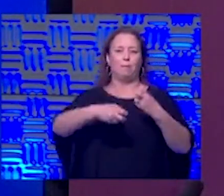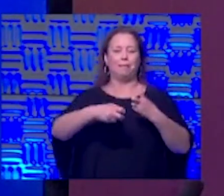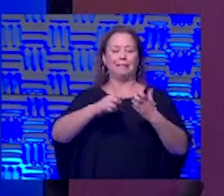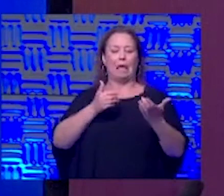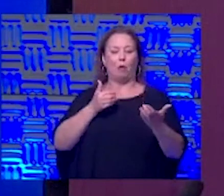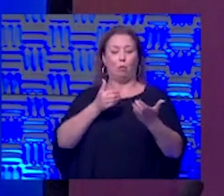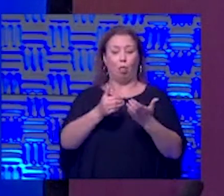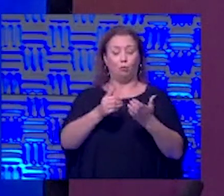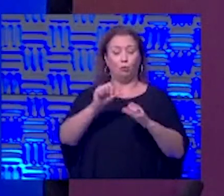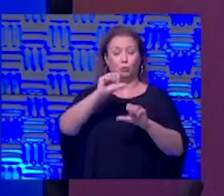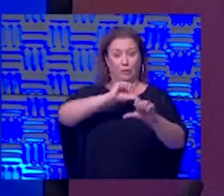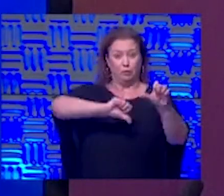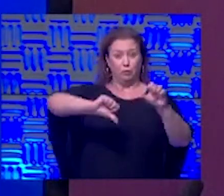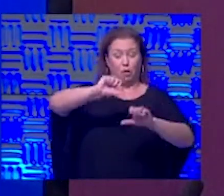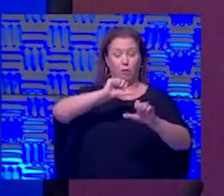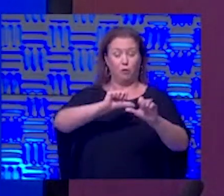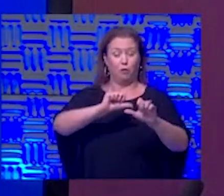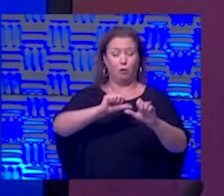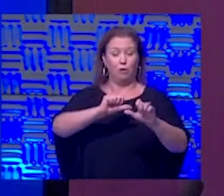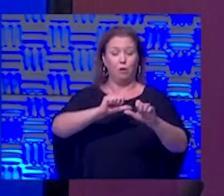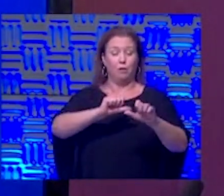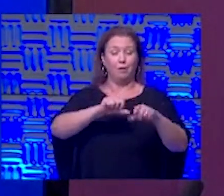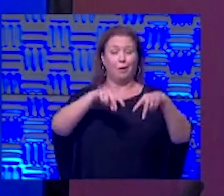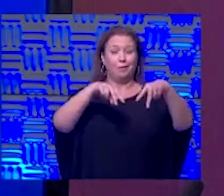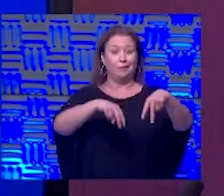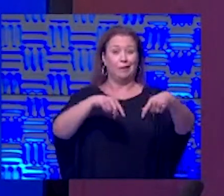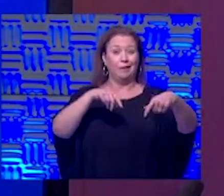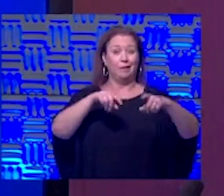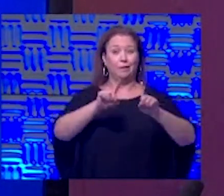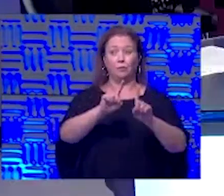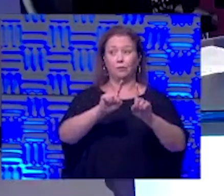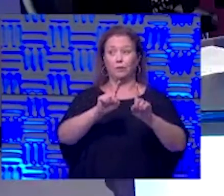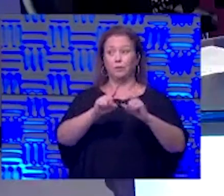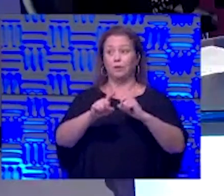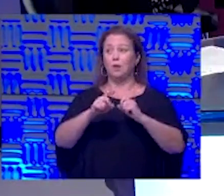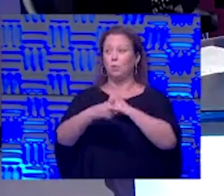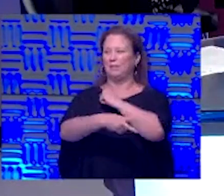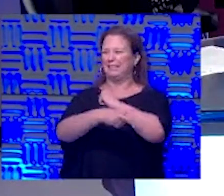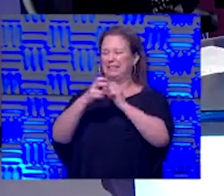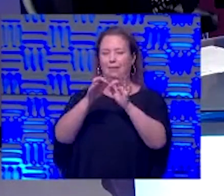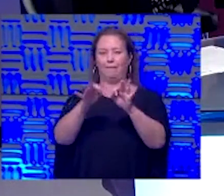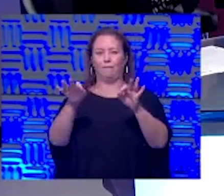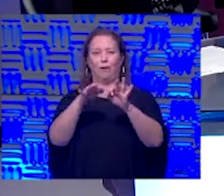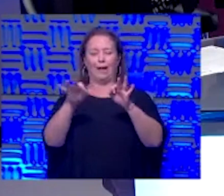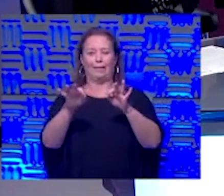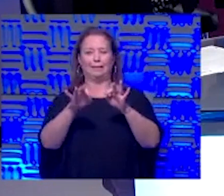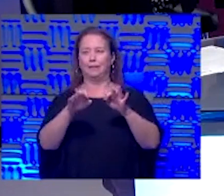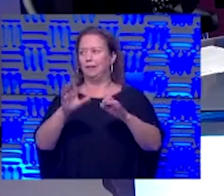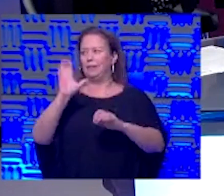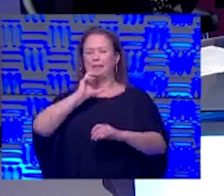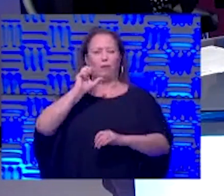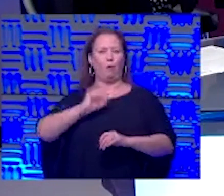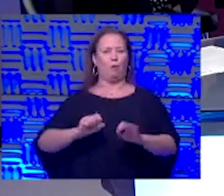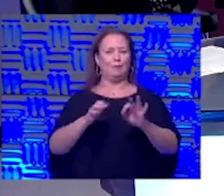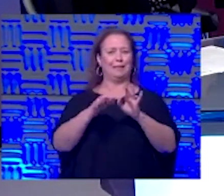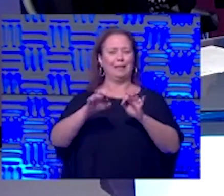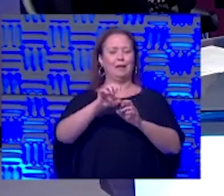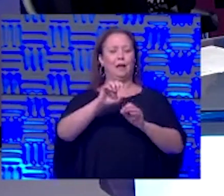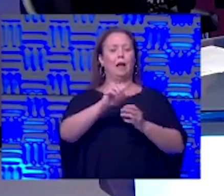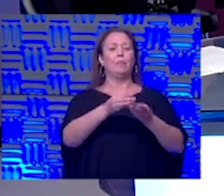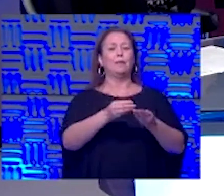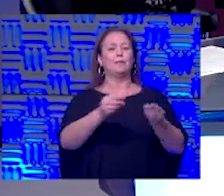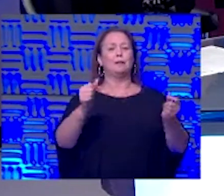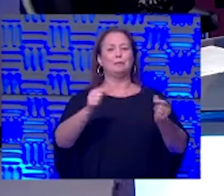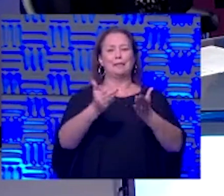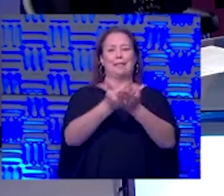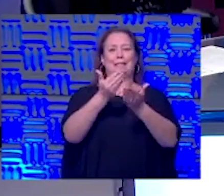how close are you to people when you're in the pool. Can we steal that phrase from you? really Oh, no, like that's it. an old, that's The an old, solution- that's an